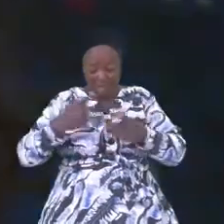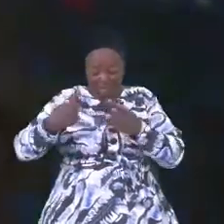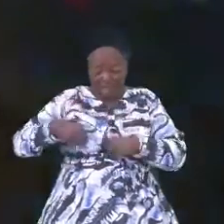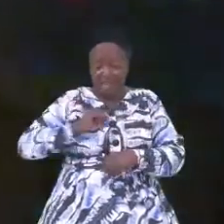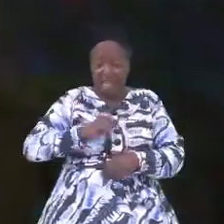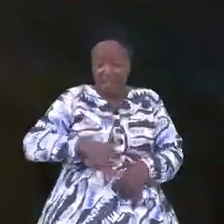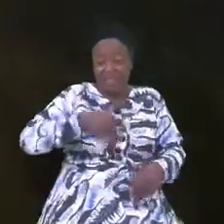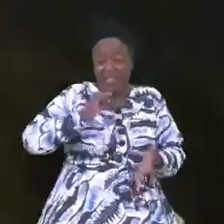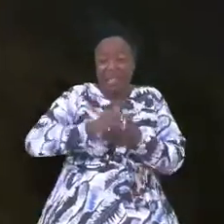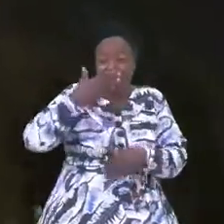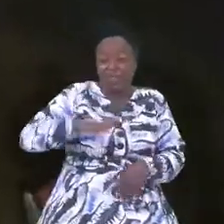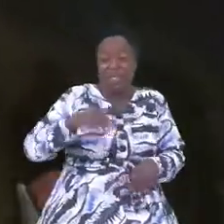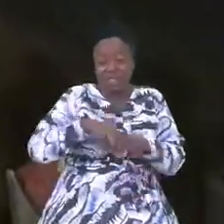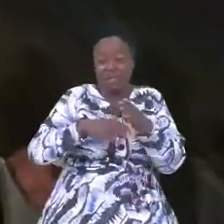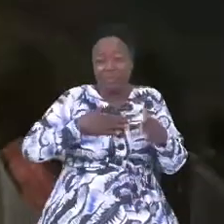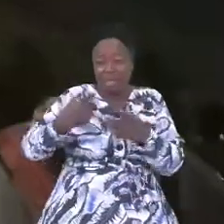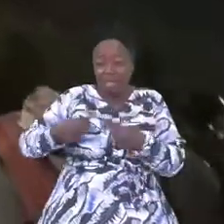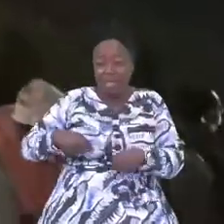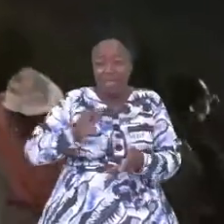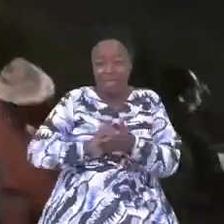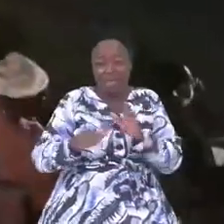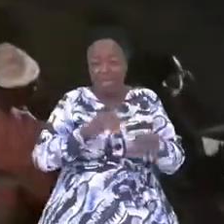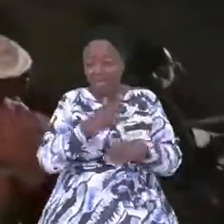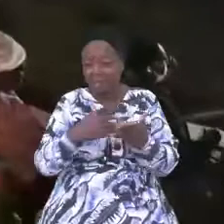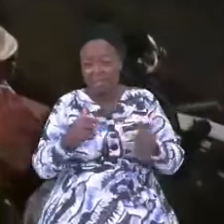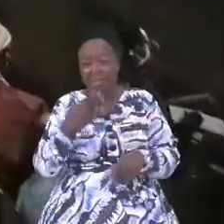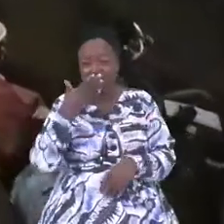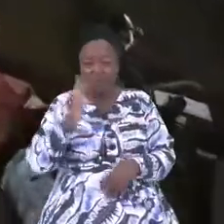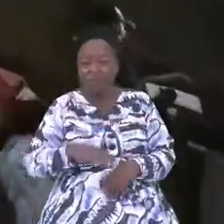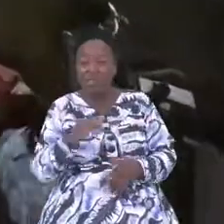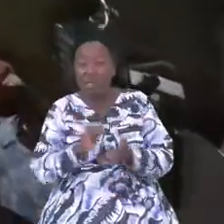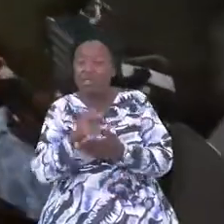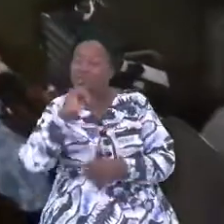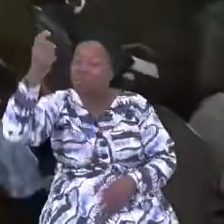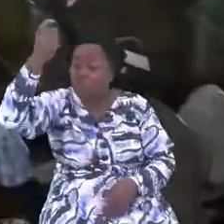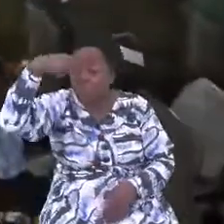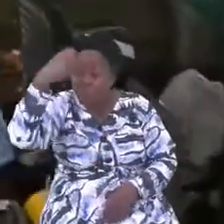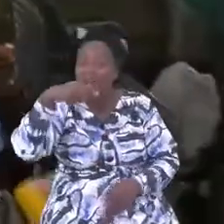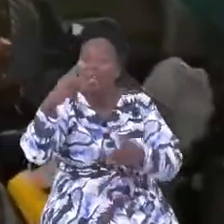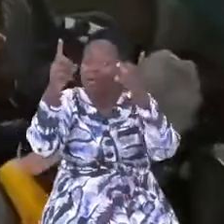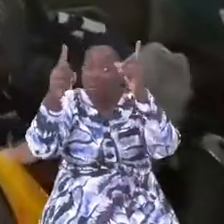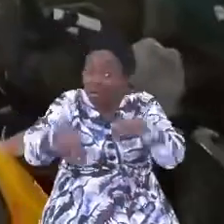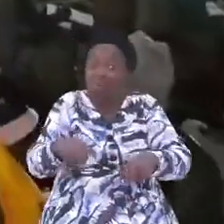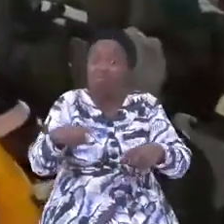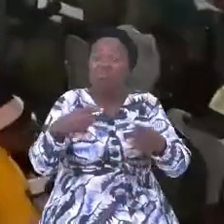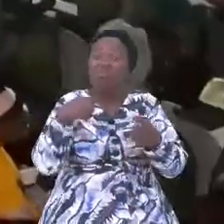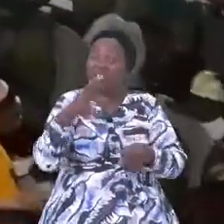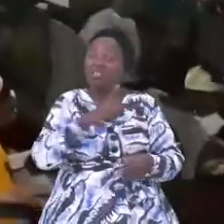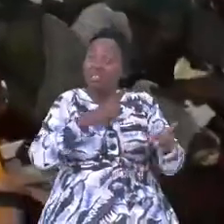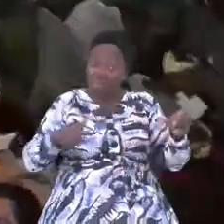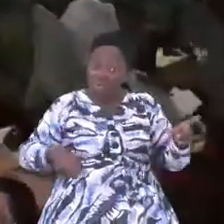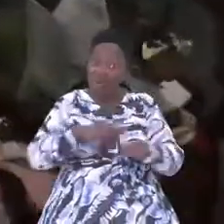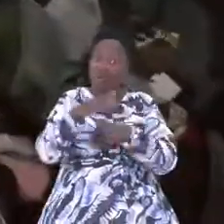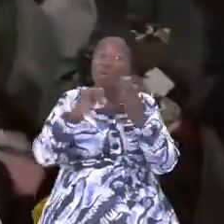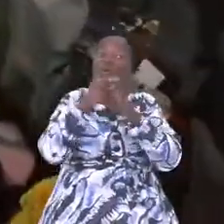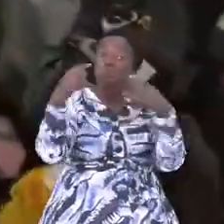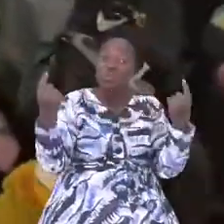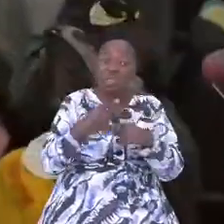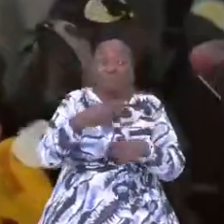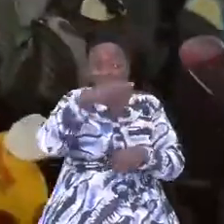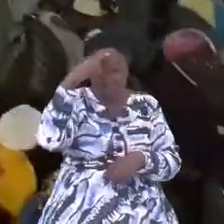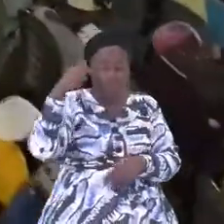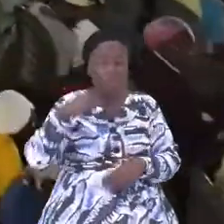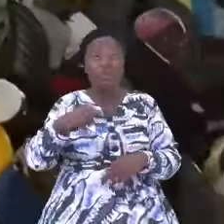did anything evil. That's not wise. Come. Tell the Lord, after all, He